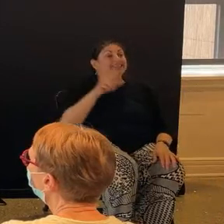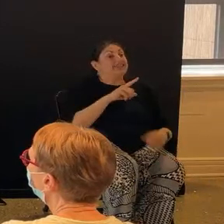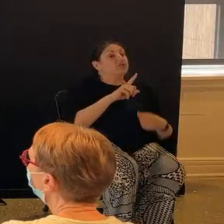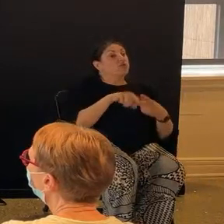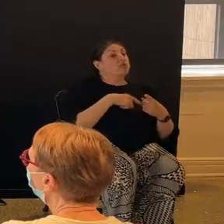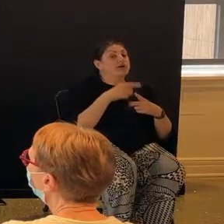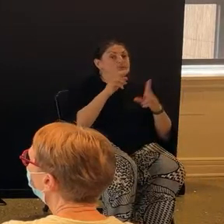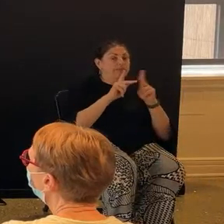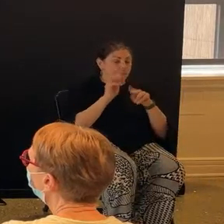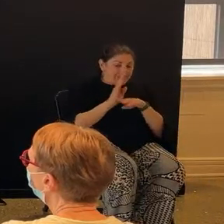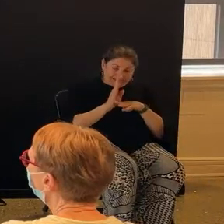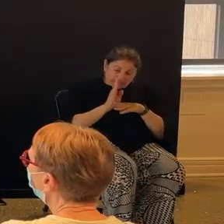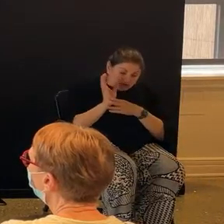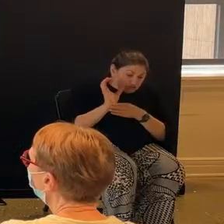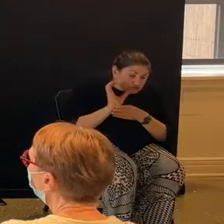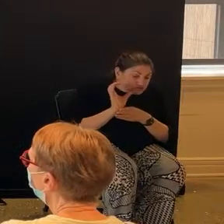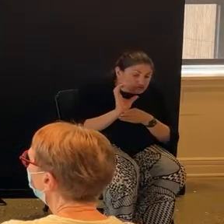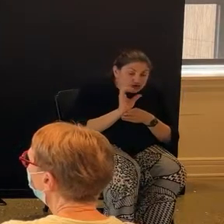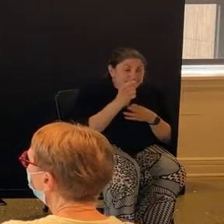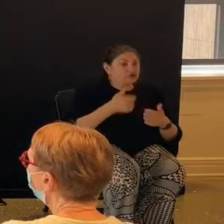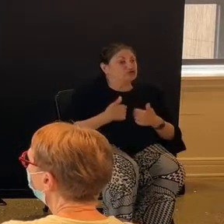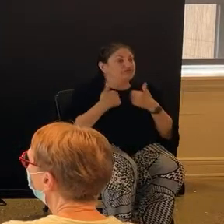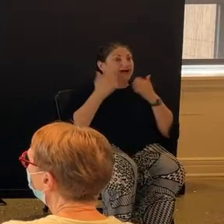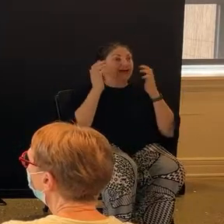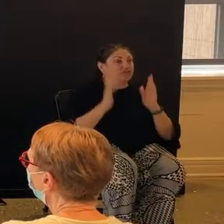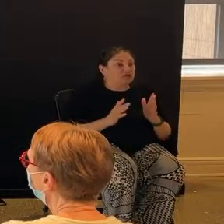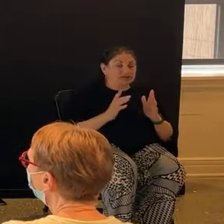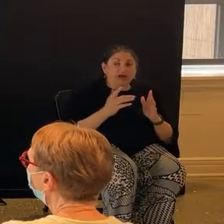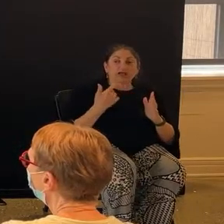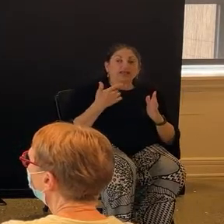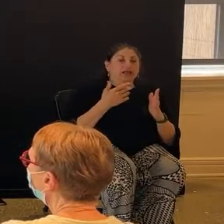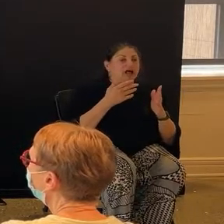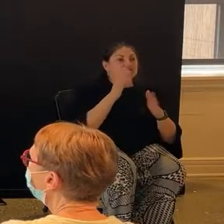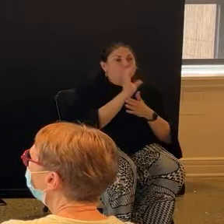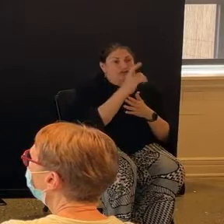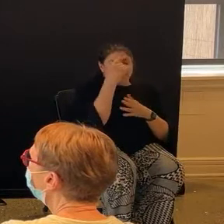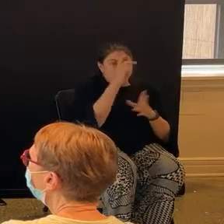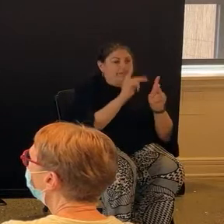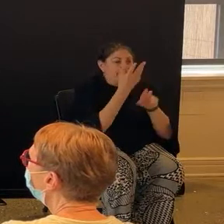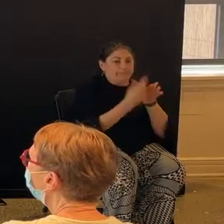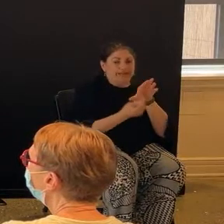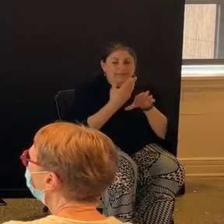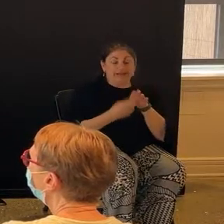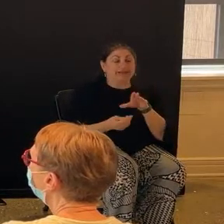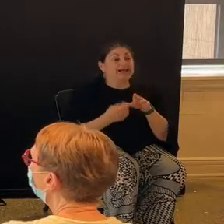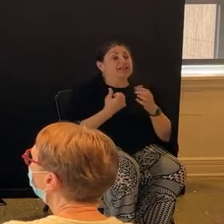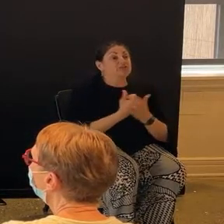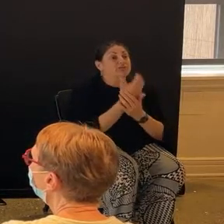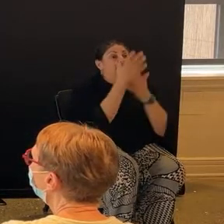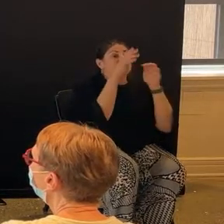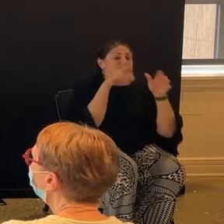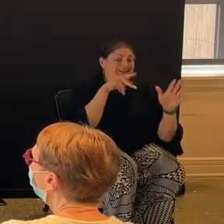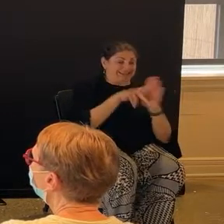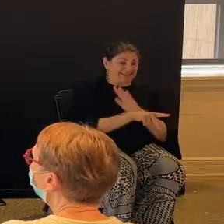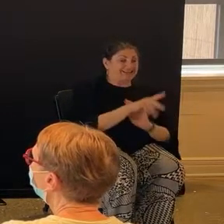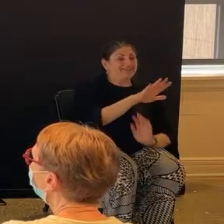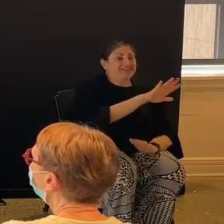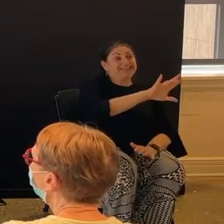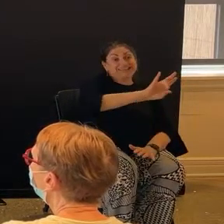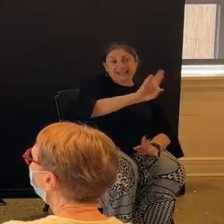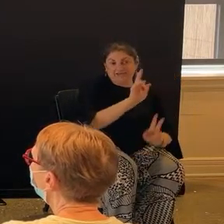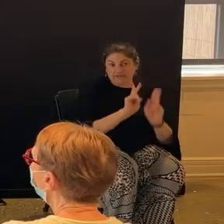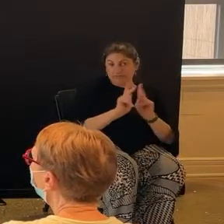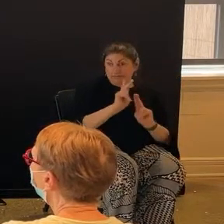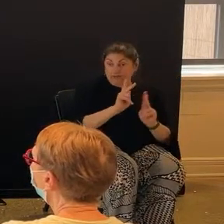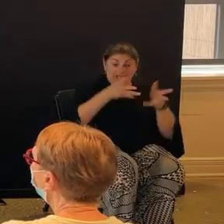survivors, for the missing. The eruption ended up killing 57 people, and this was what was